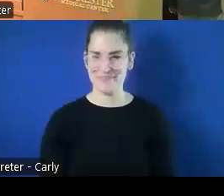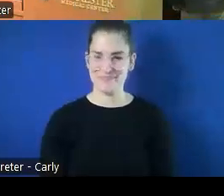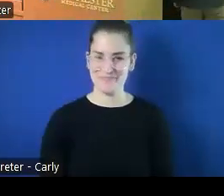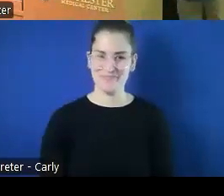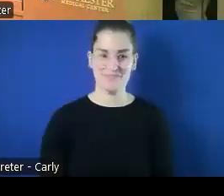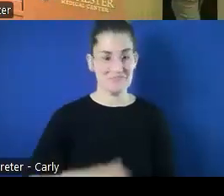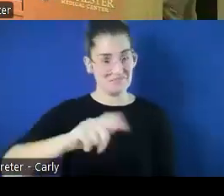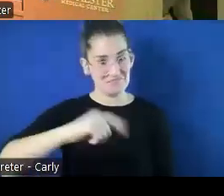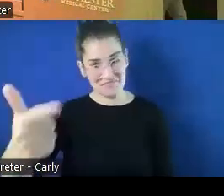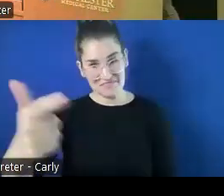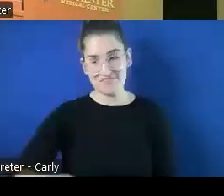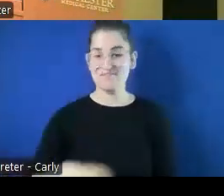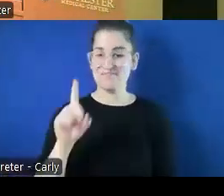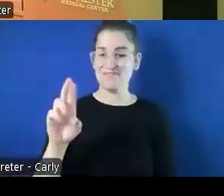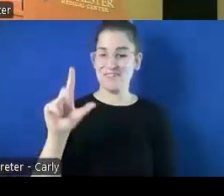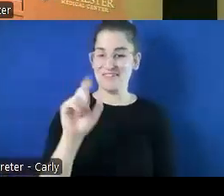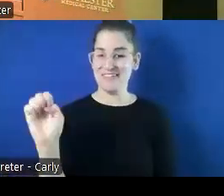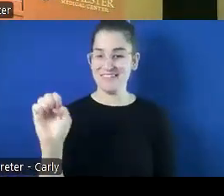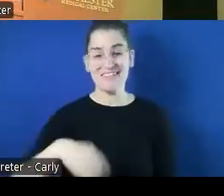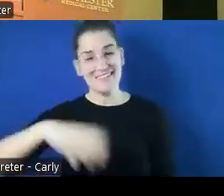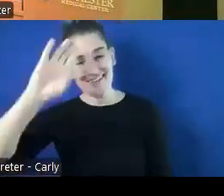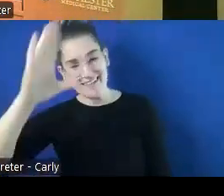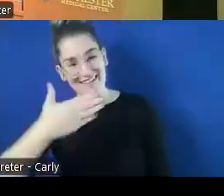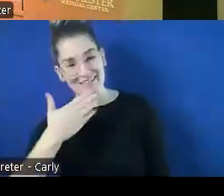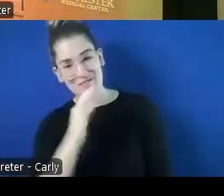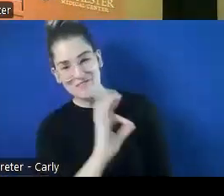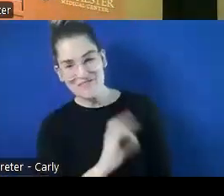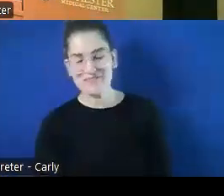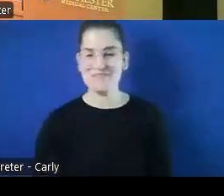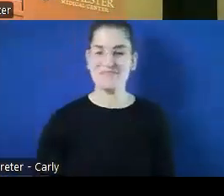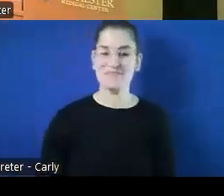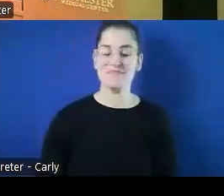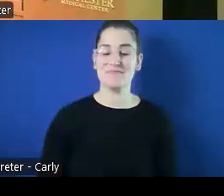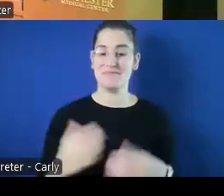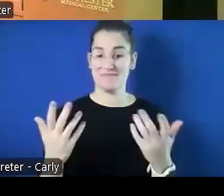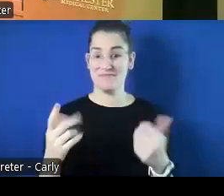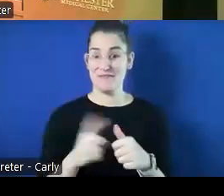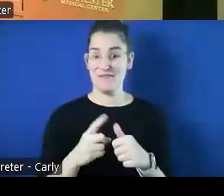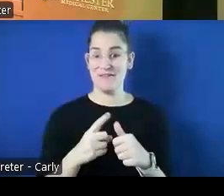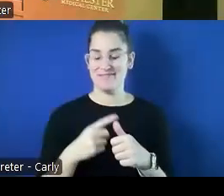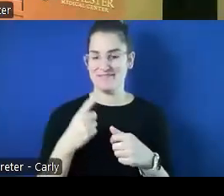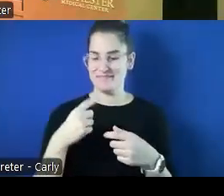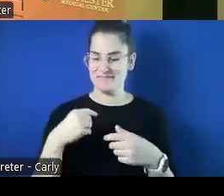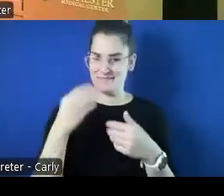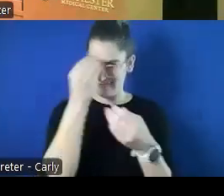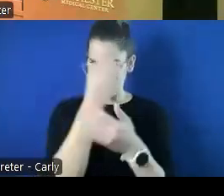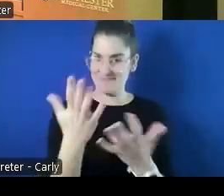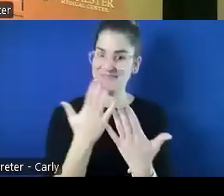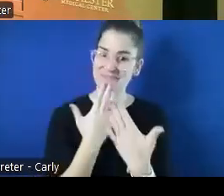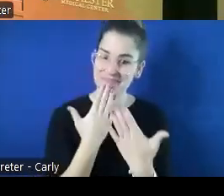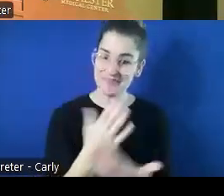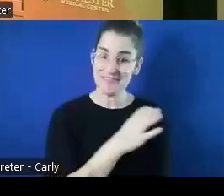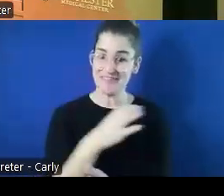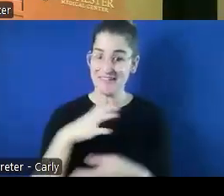Take it away. All right, thank you, Dr. Silverstein. I really want to say thank you again for the Grand Rounds Committee and